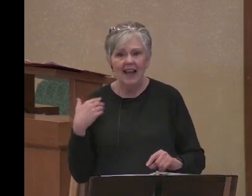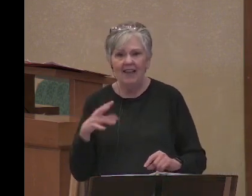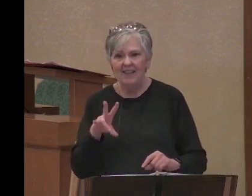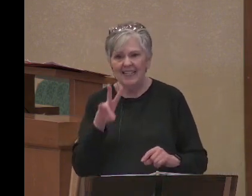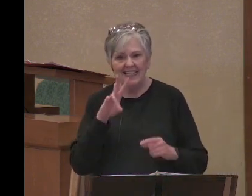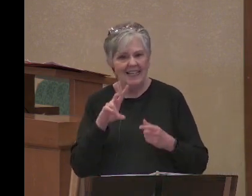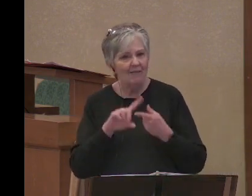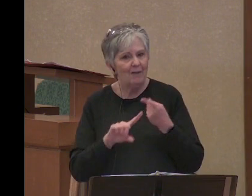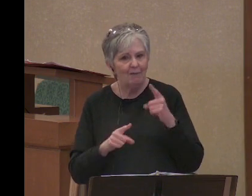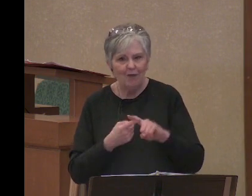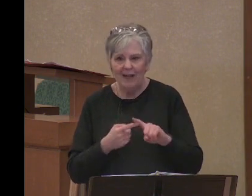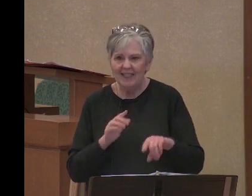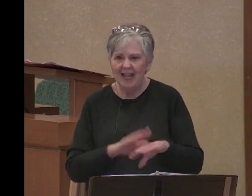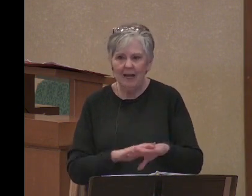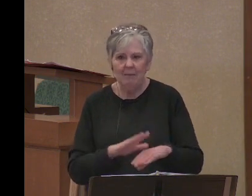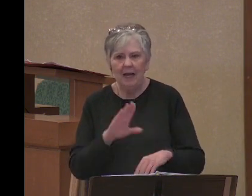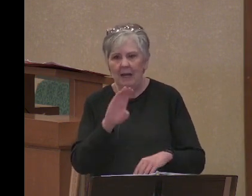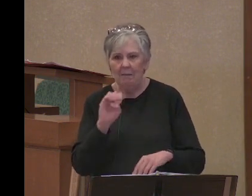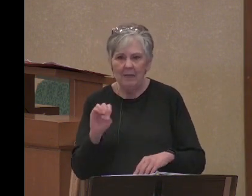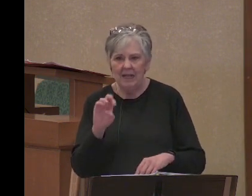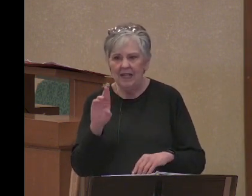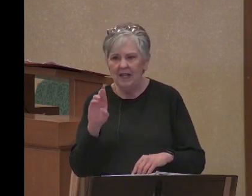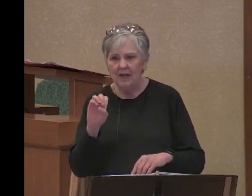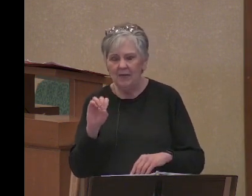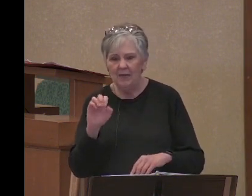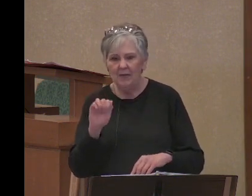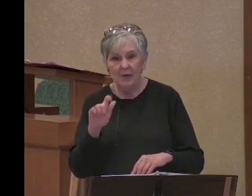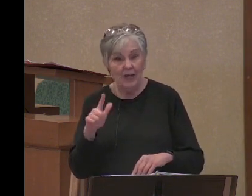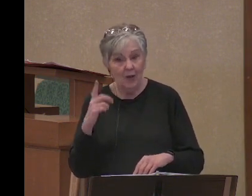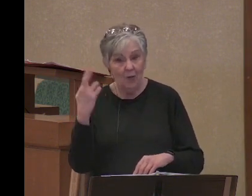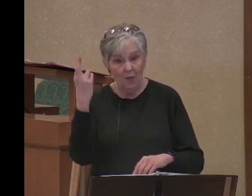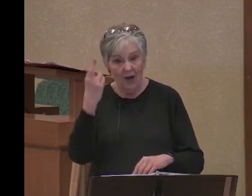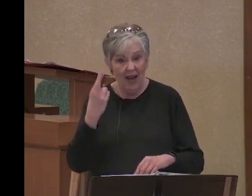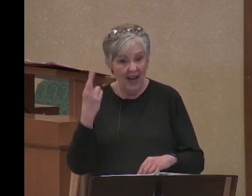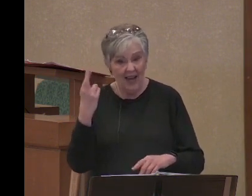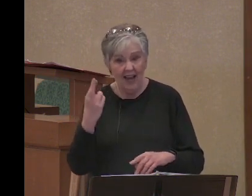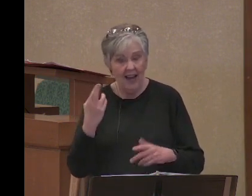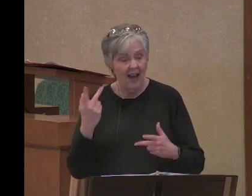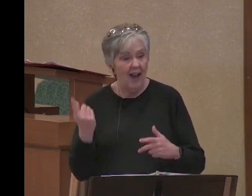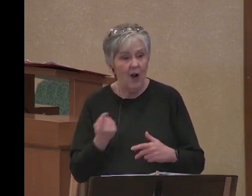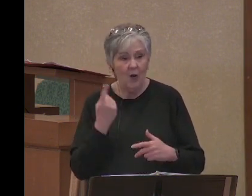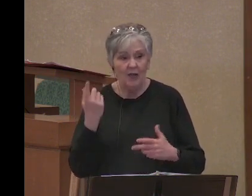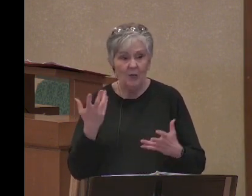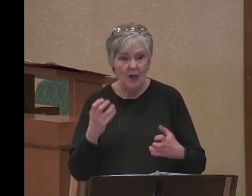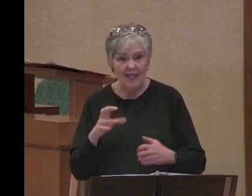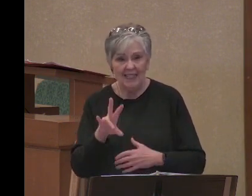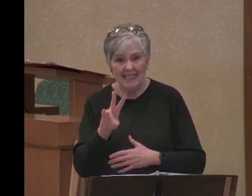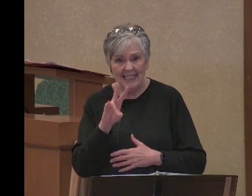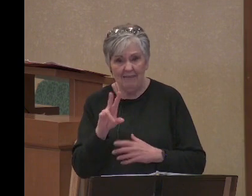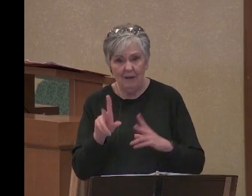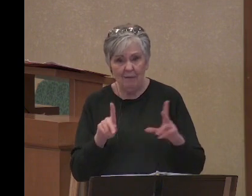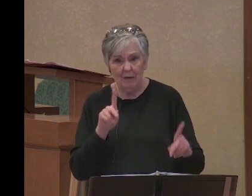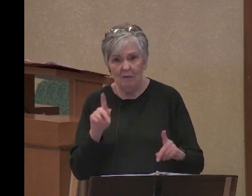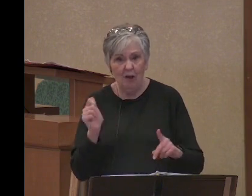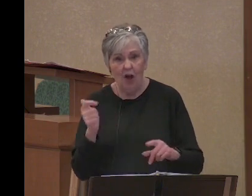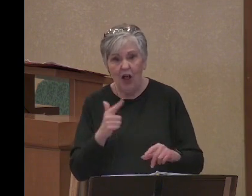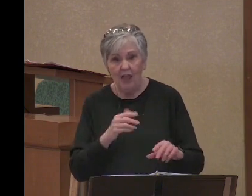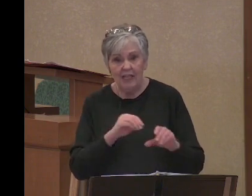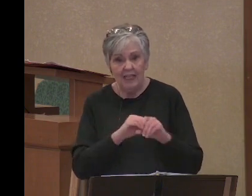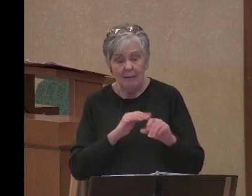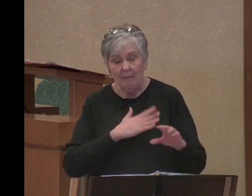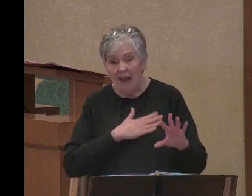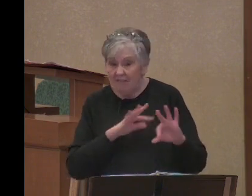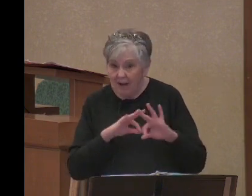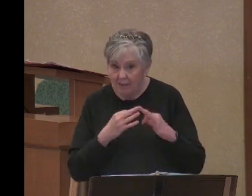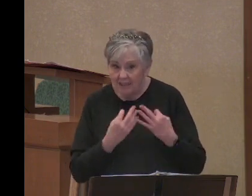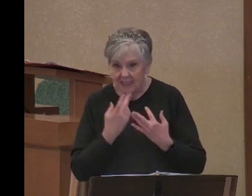on my BeReal account. Why? Because I really only want 7 people, and they're all in my family,